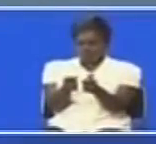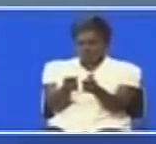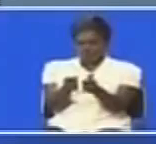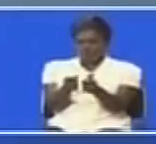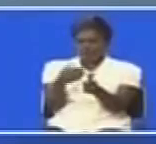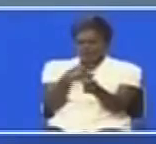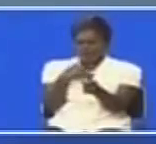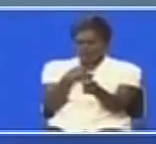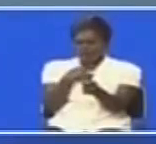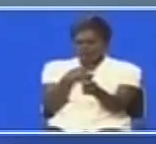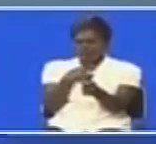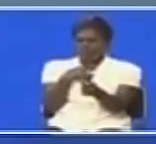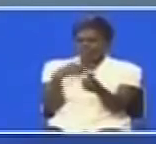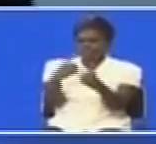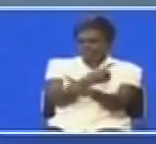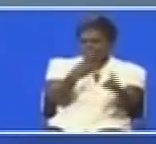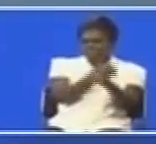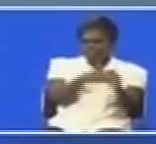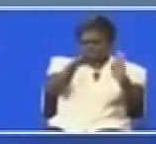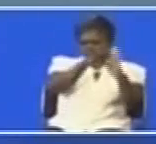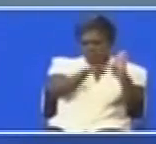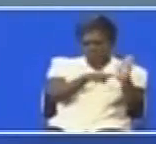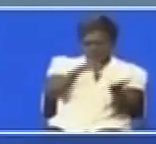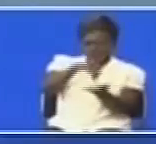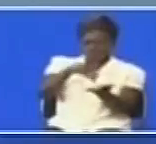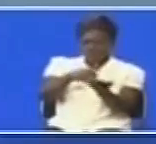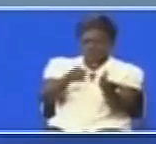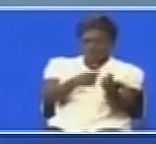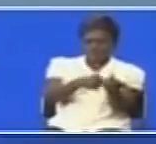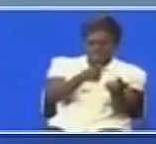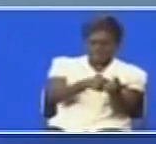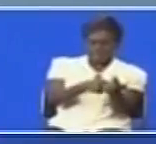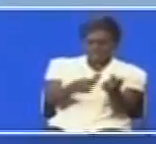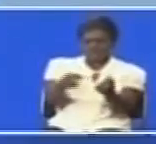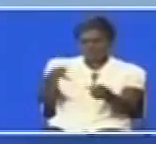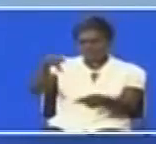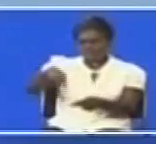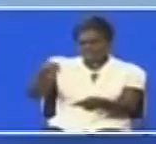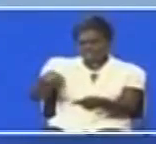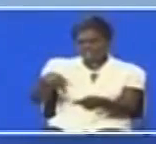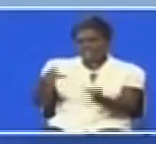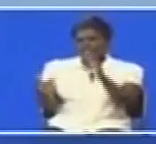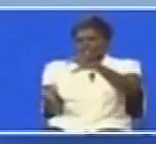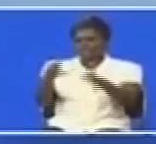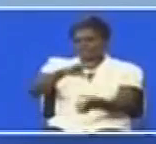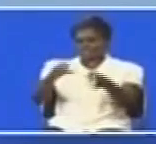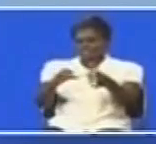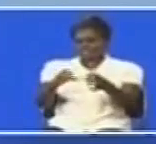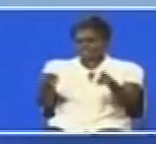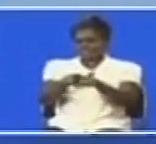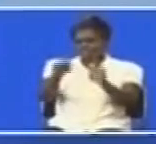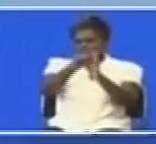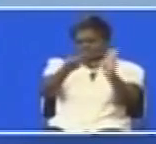There are applications for different subjects including maths, physics, chemistry, among many other subjects.